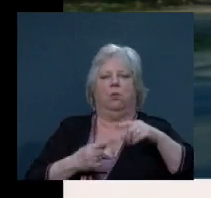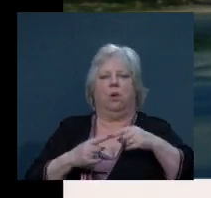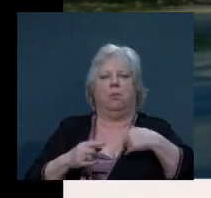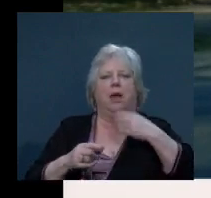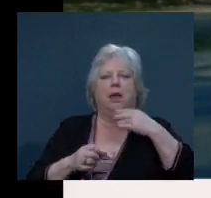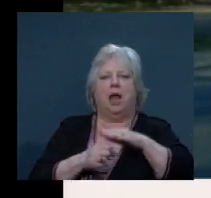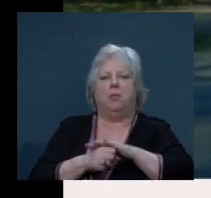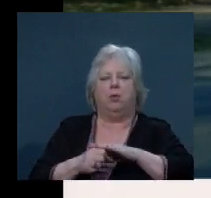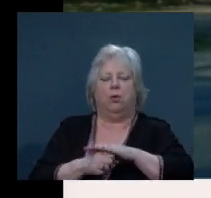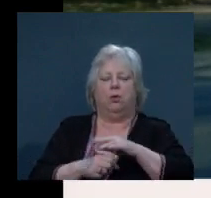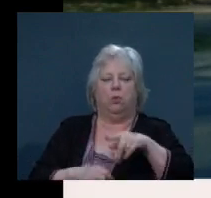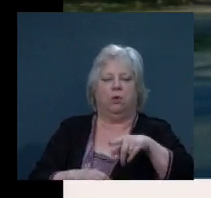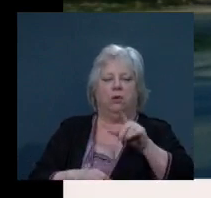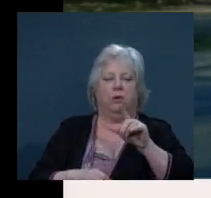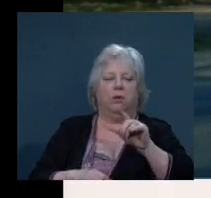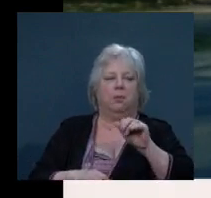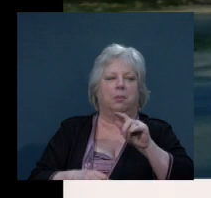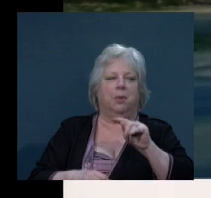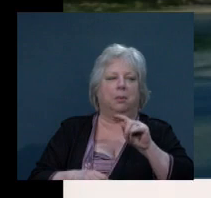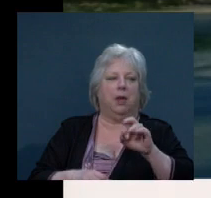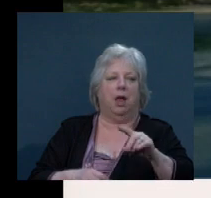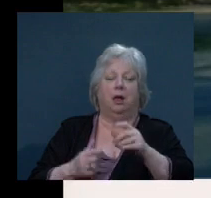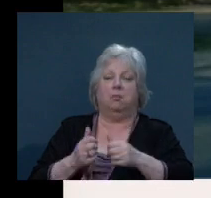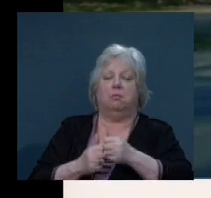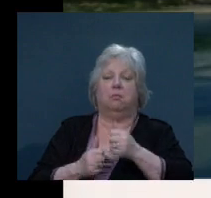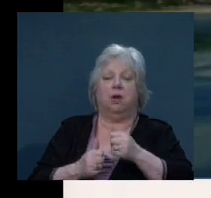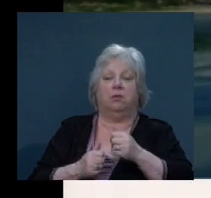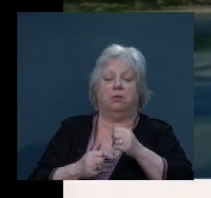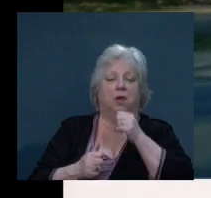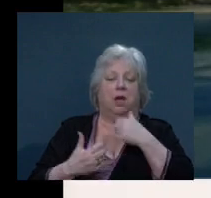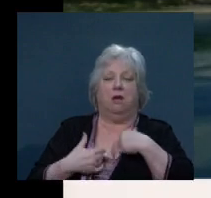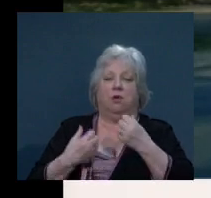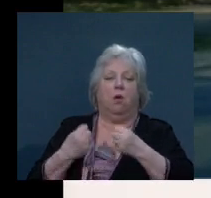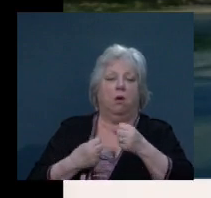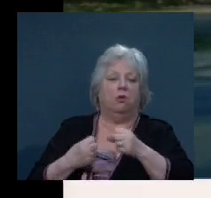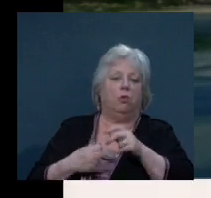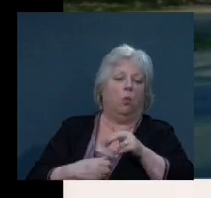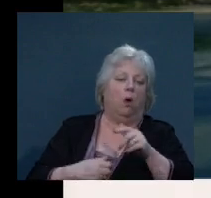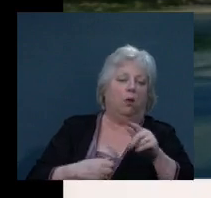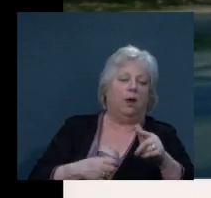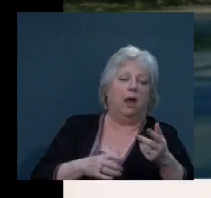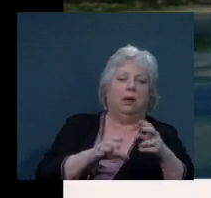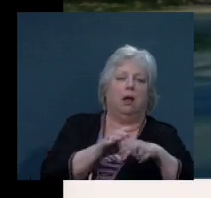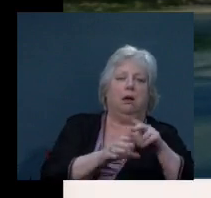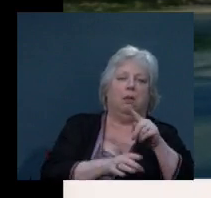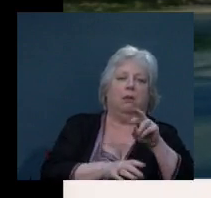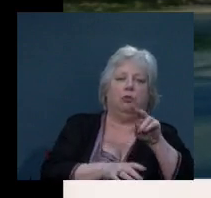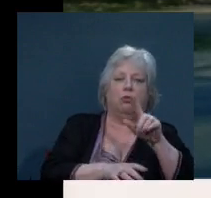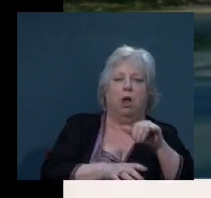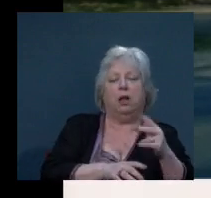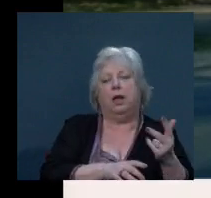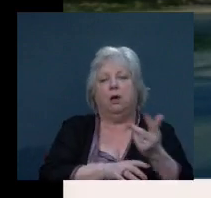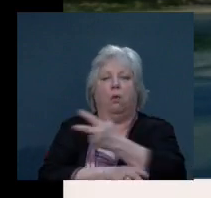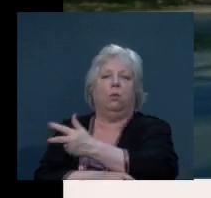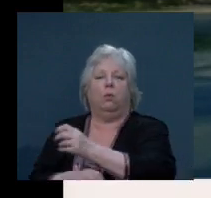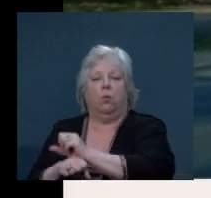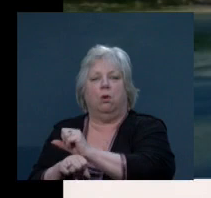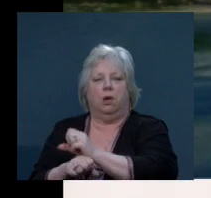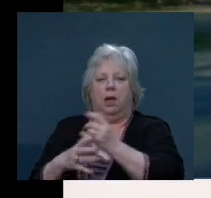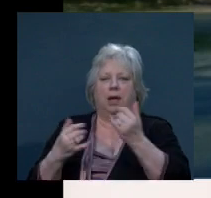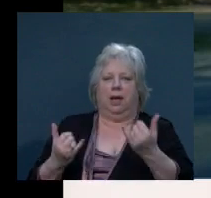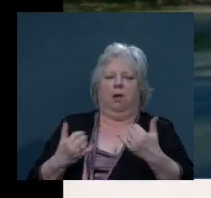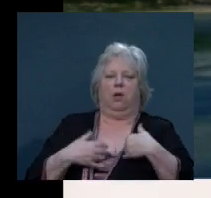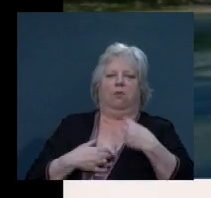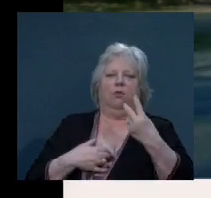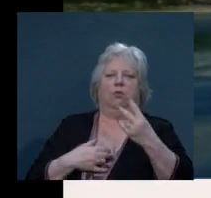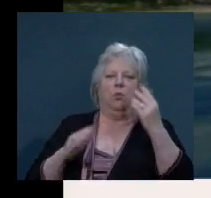many houses didn't have cars. You went down to the trolley and you caught the trolley, you go to work. Now you have 2 adults in the house, you have